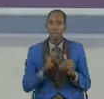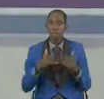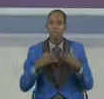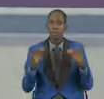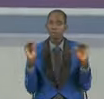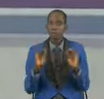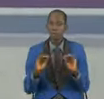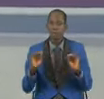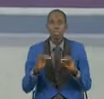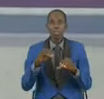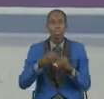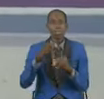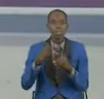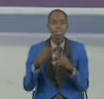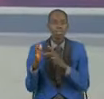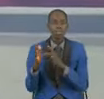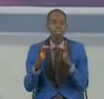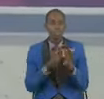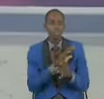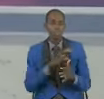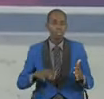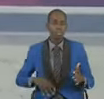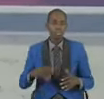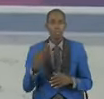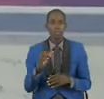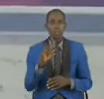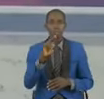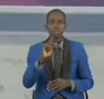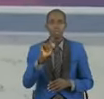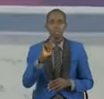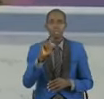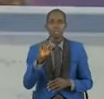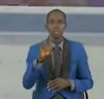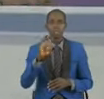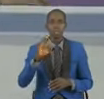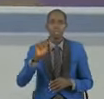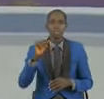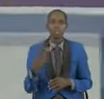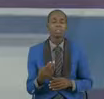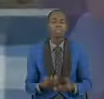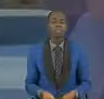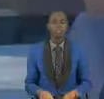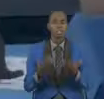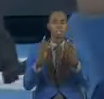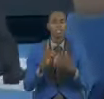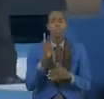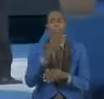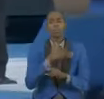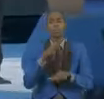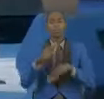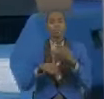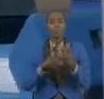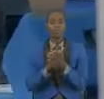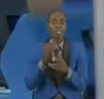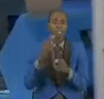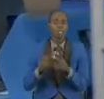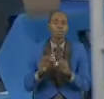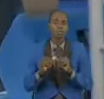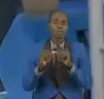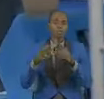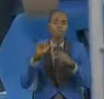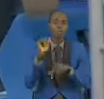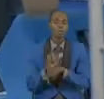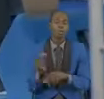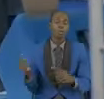of Nazareth, rise up and walk. It happened. And that name continued to work